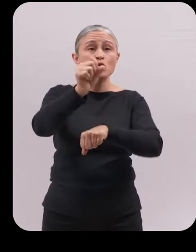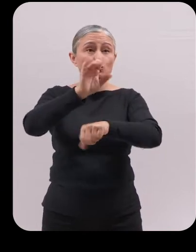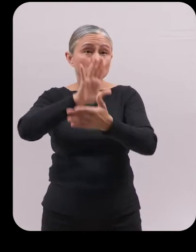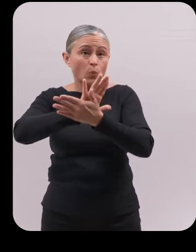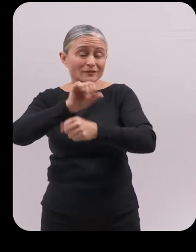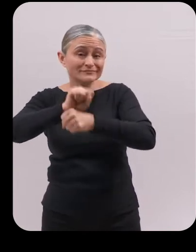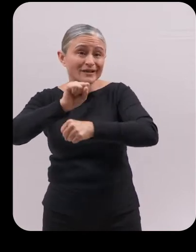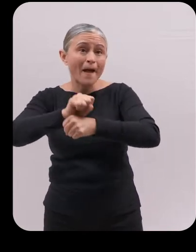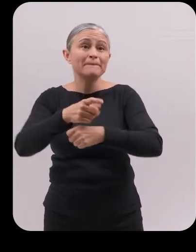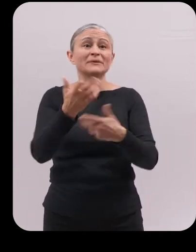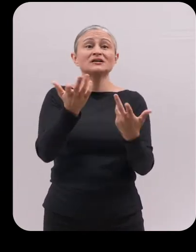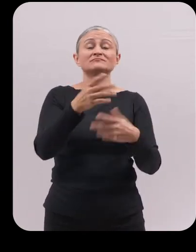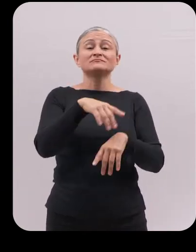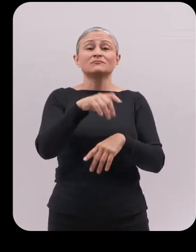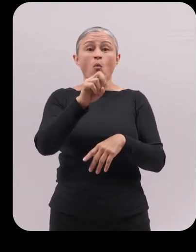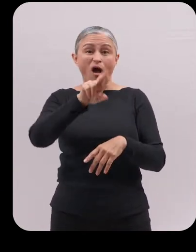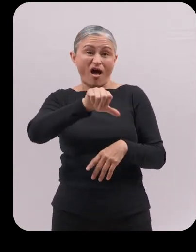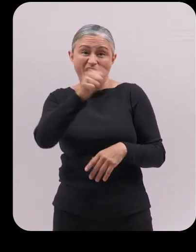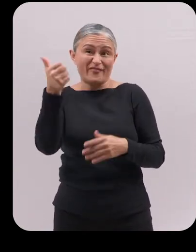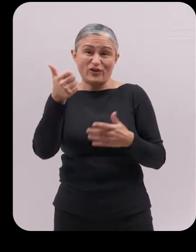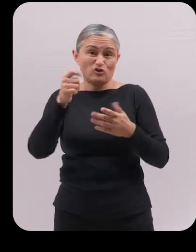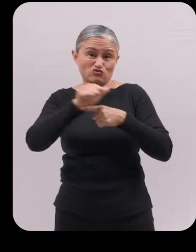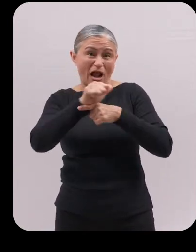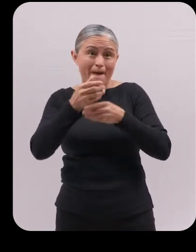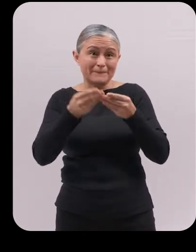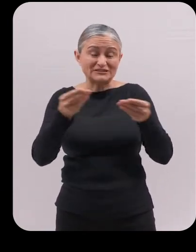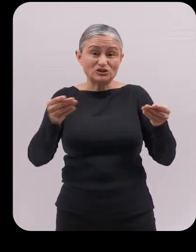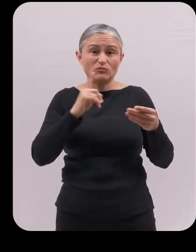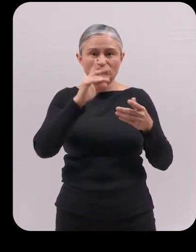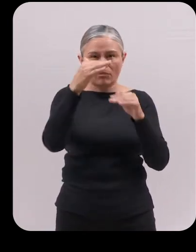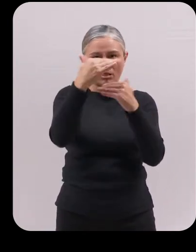training materials. The sky is the limit.